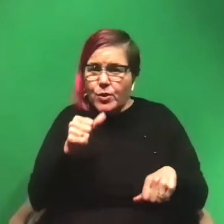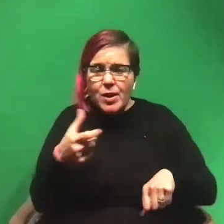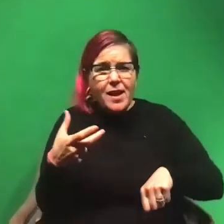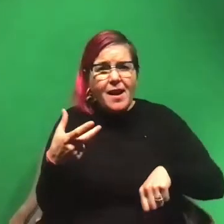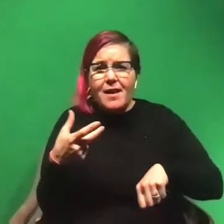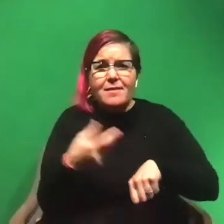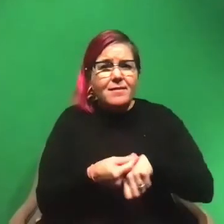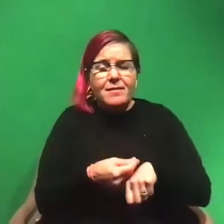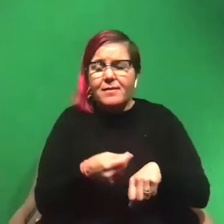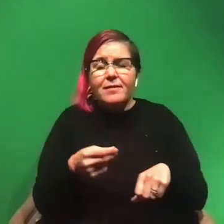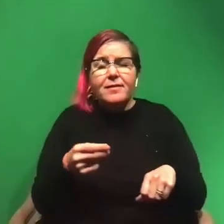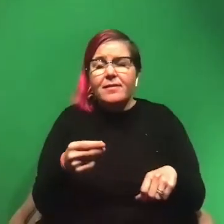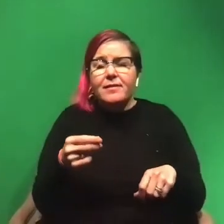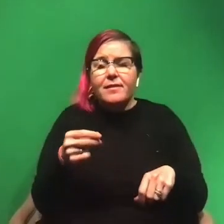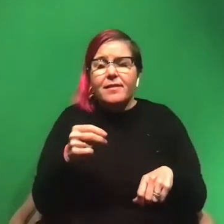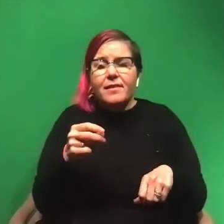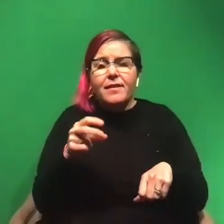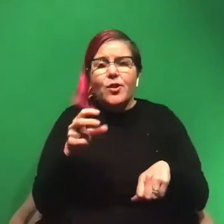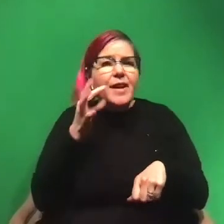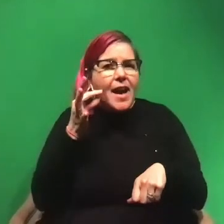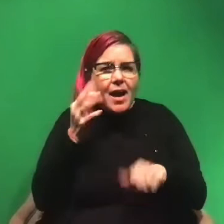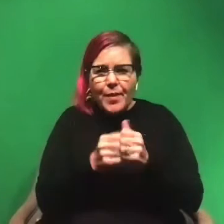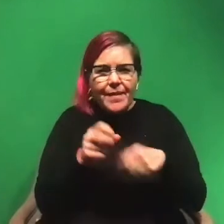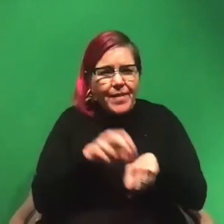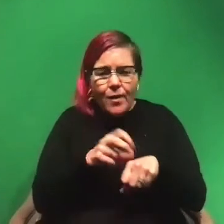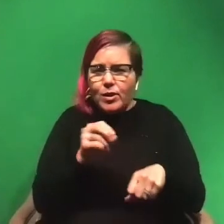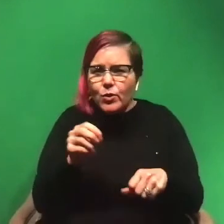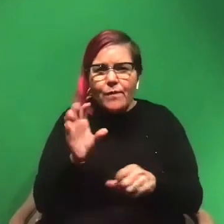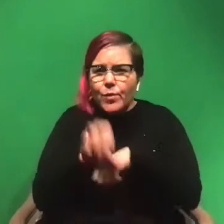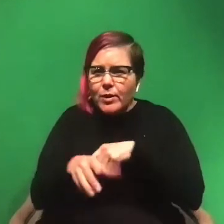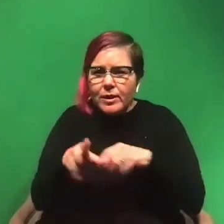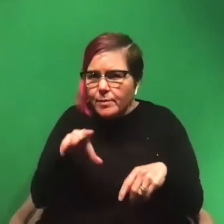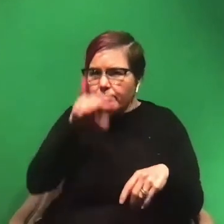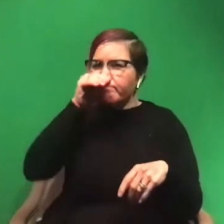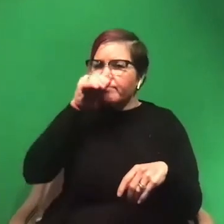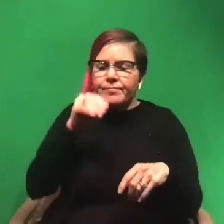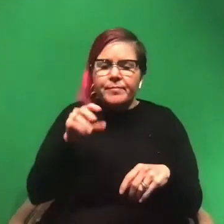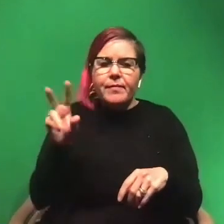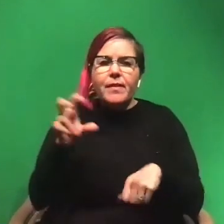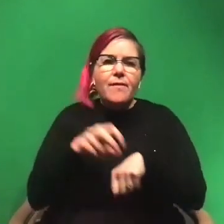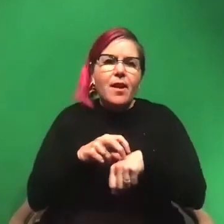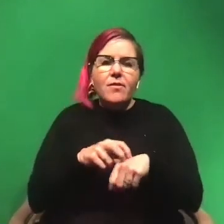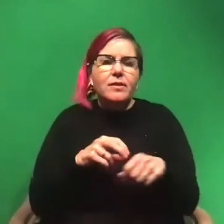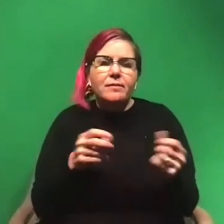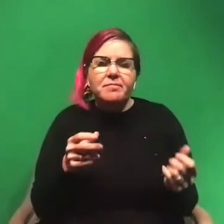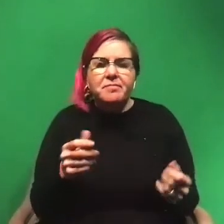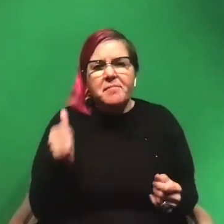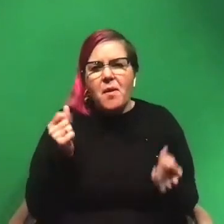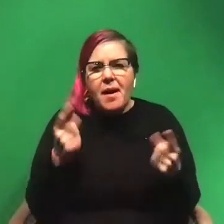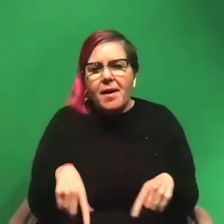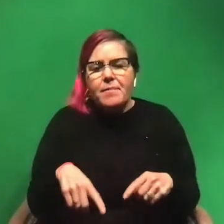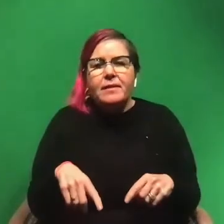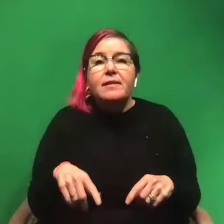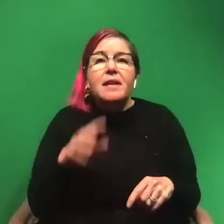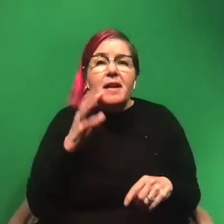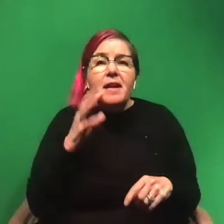cat inhale a virus, right? So a lot of these things can happen. So in this case, yeah, it seems like cats can get infected.